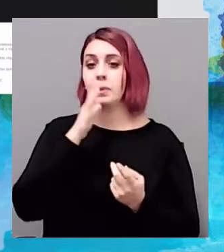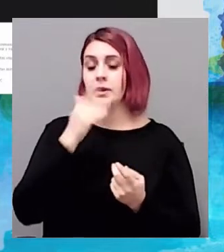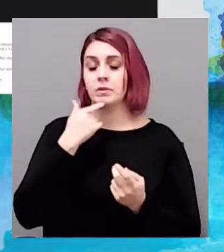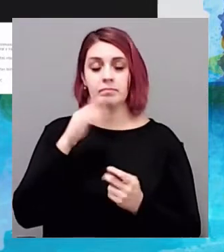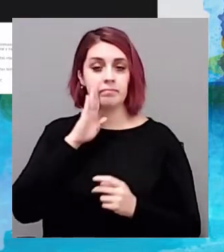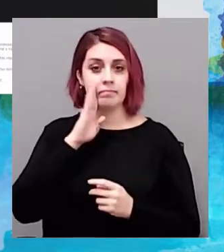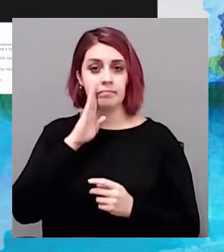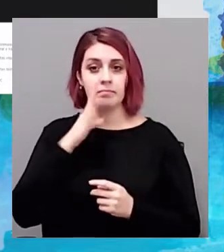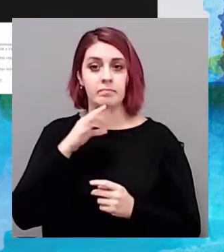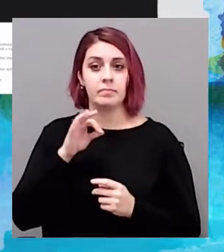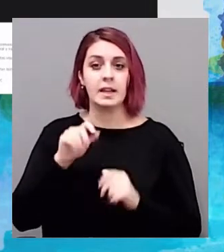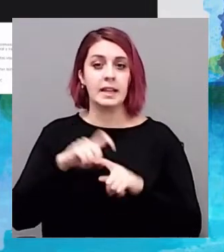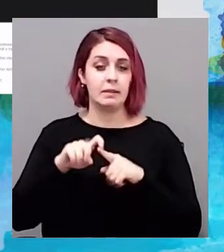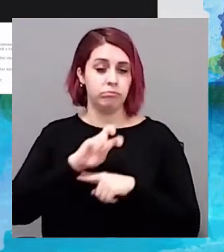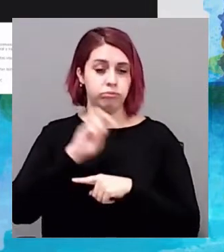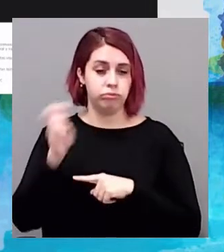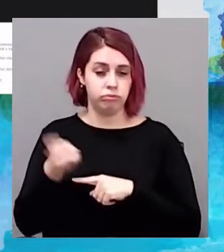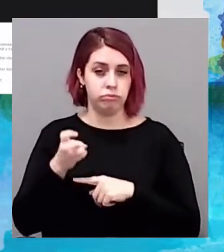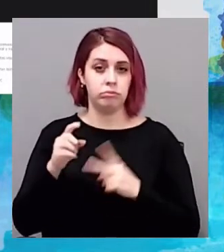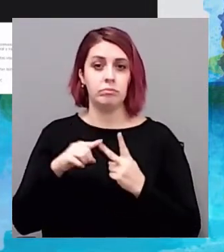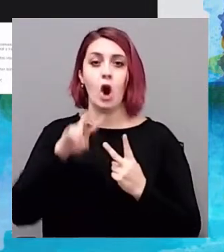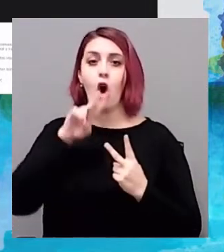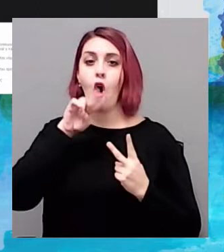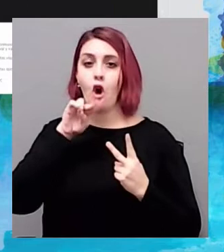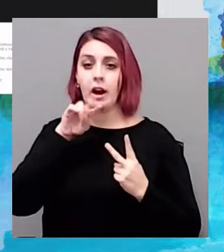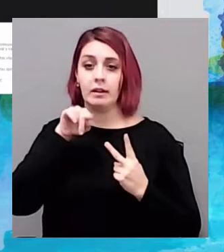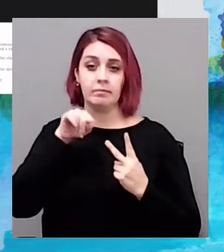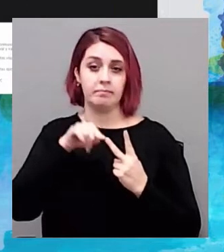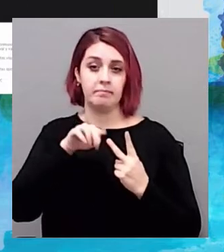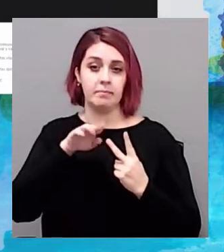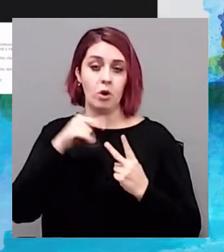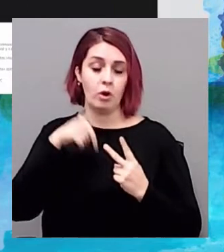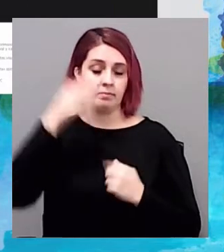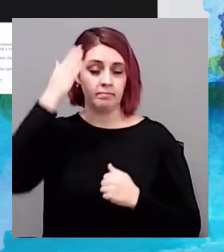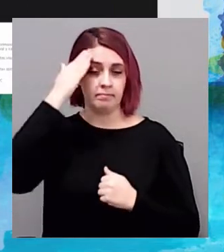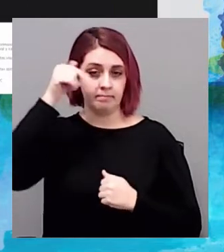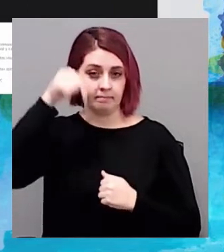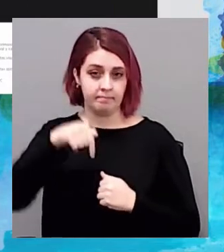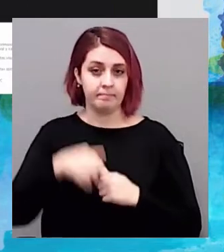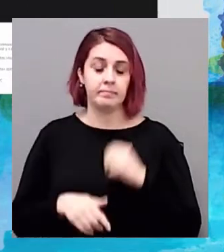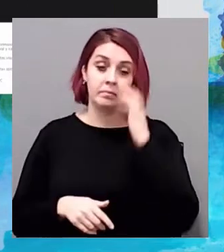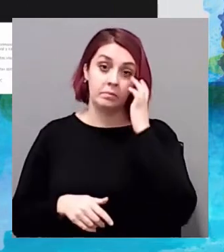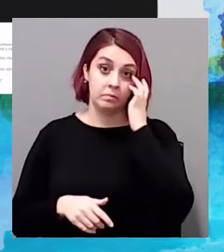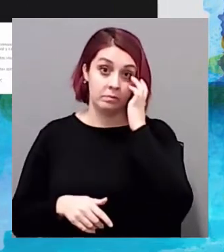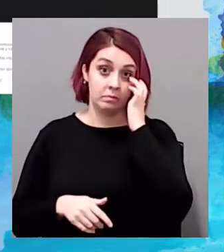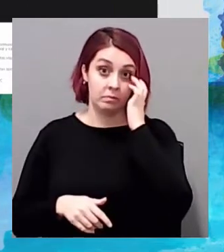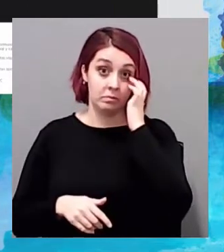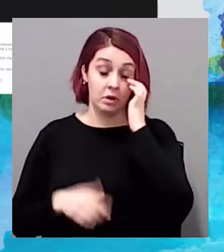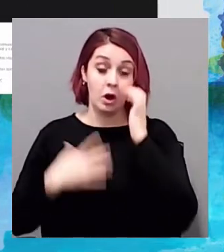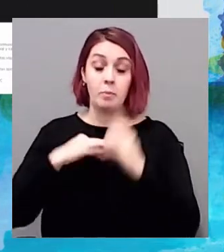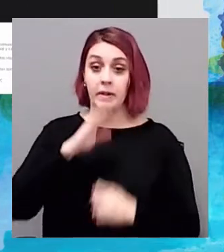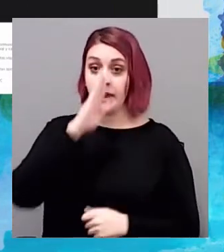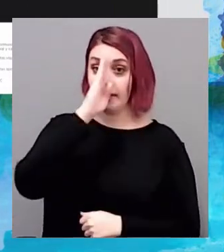in written form, the different description, and oral. That is what we're going to look at today. It could